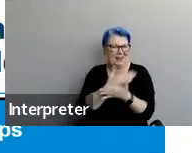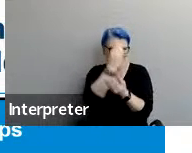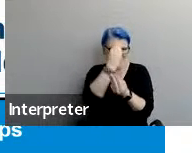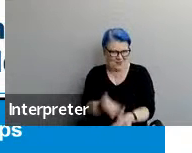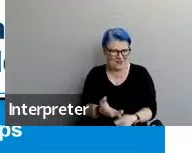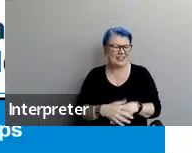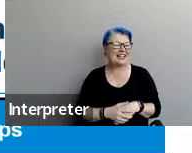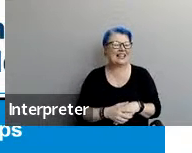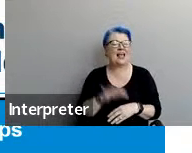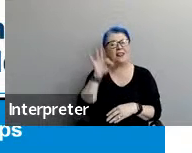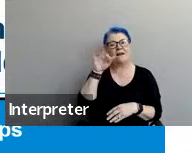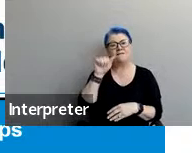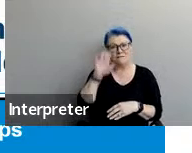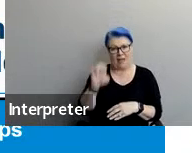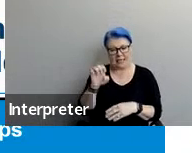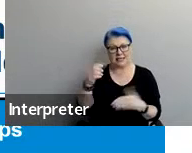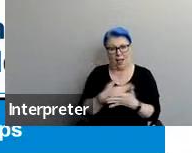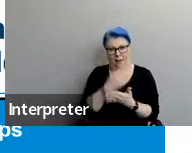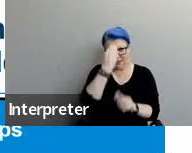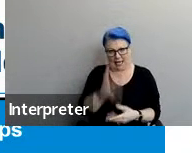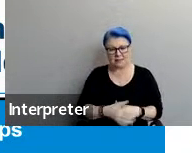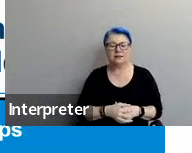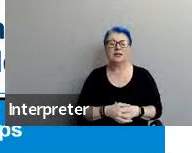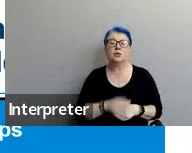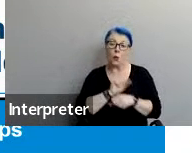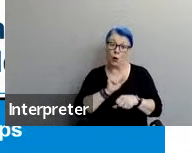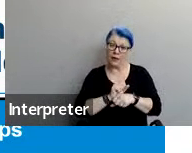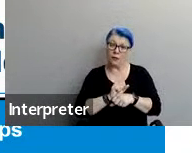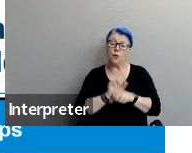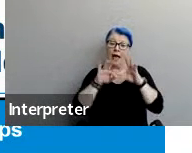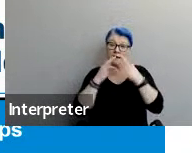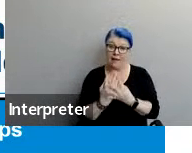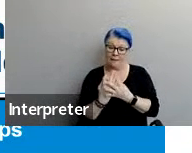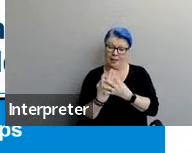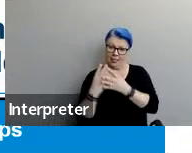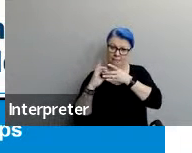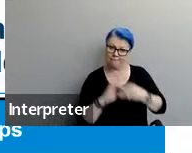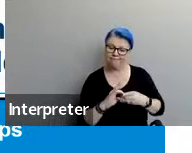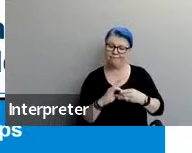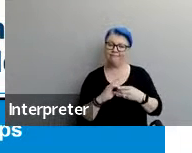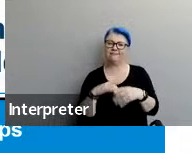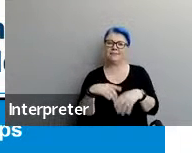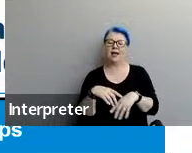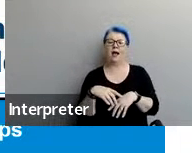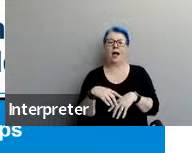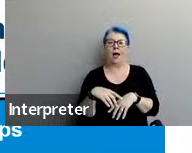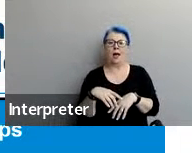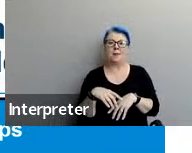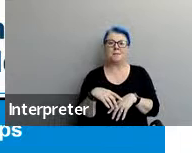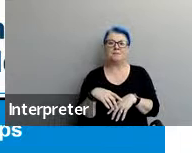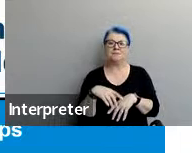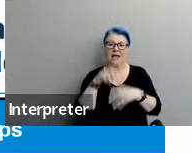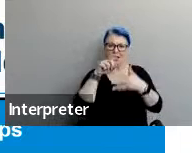update. But basically working through that family engagement quality indicators checklist that was shared with you last time, and the feedback